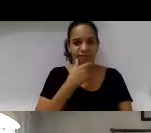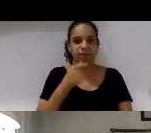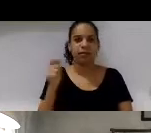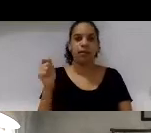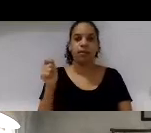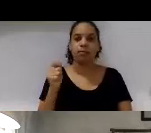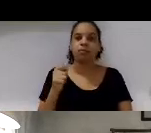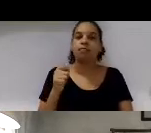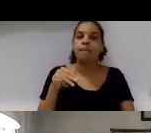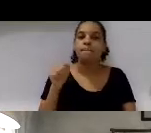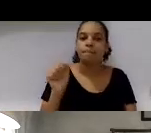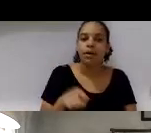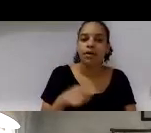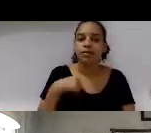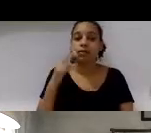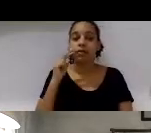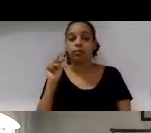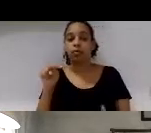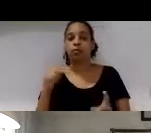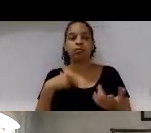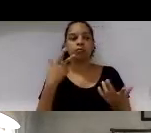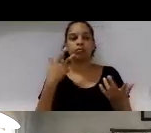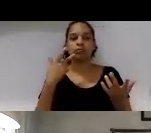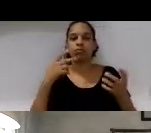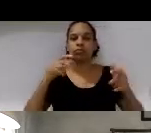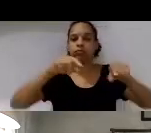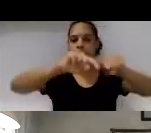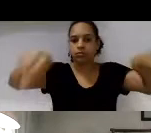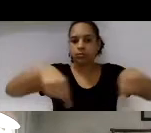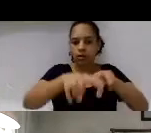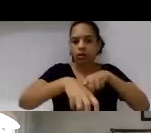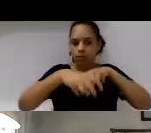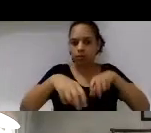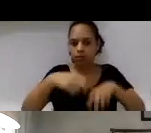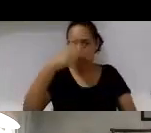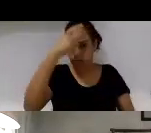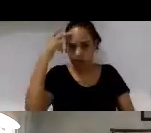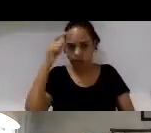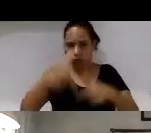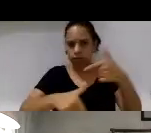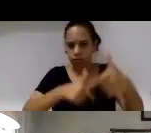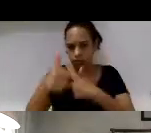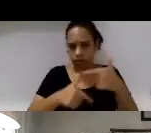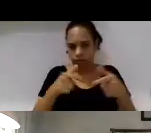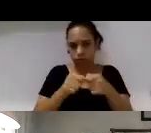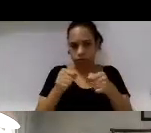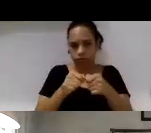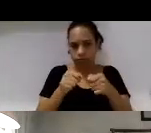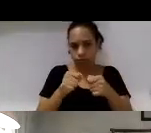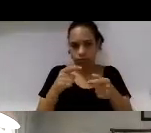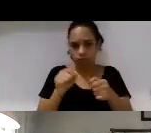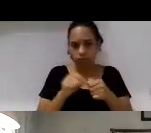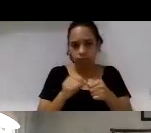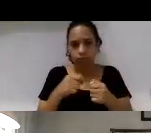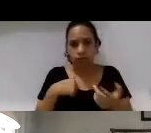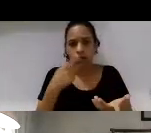highly developed form of modern industry. So Marx looked back through British history and he found in the enclosures of